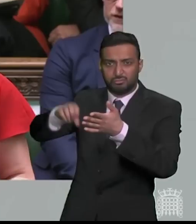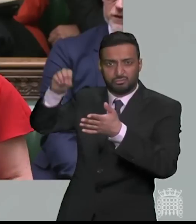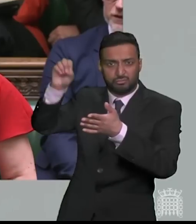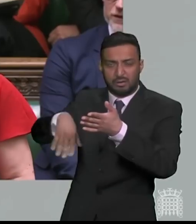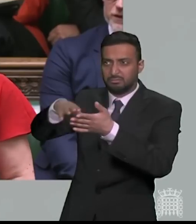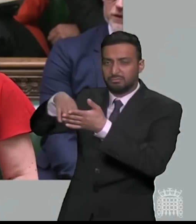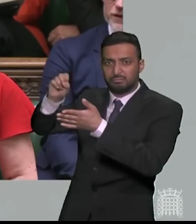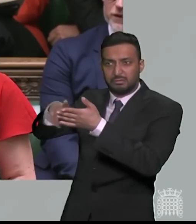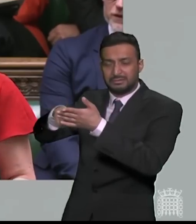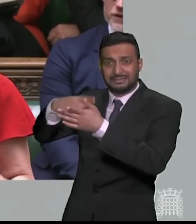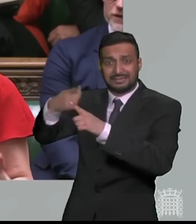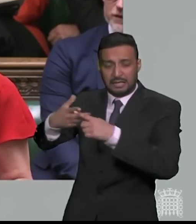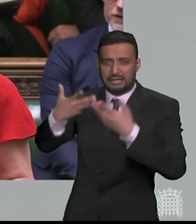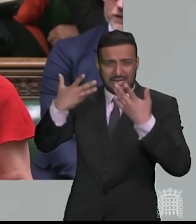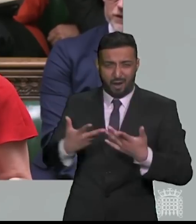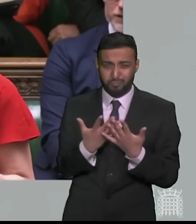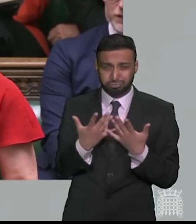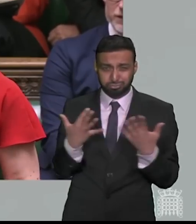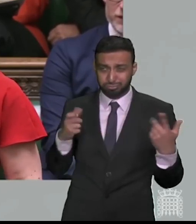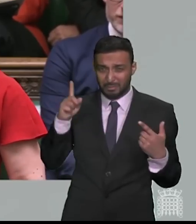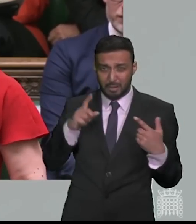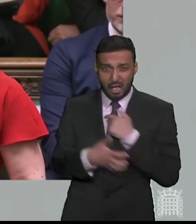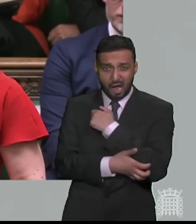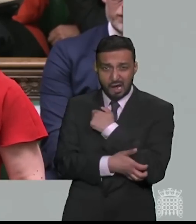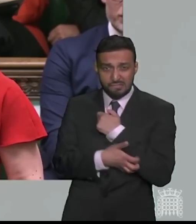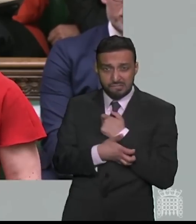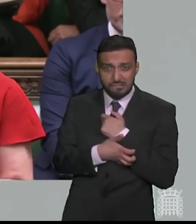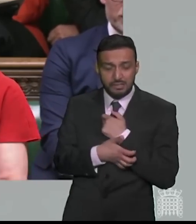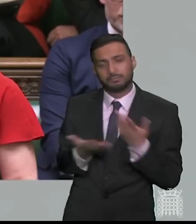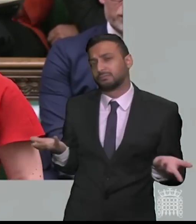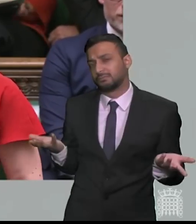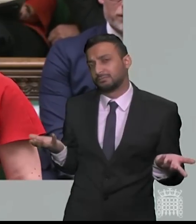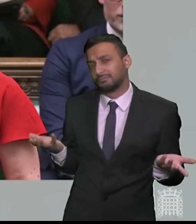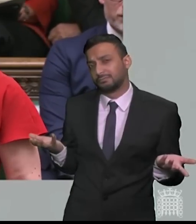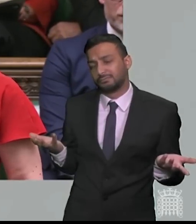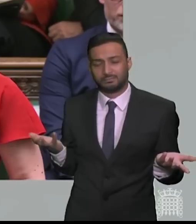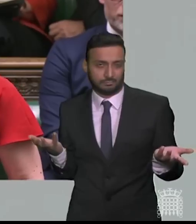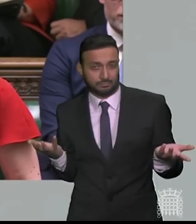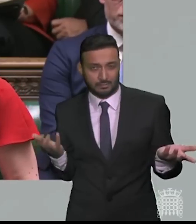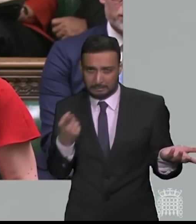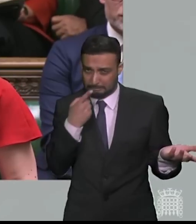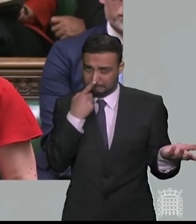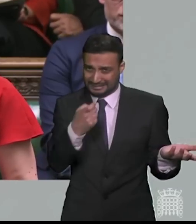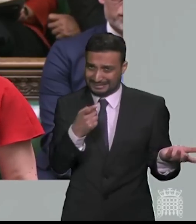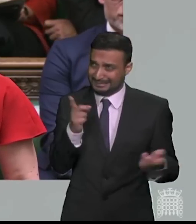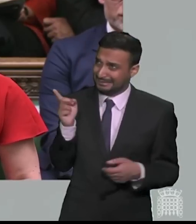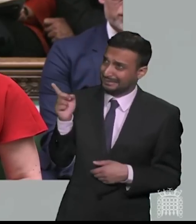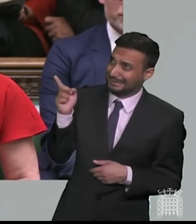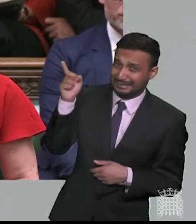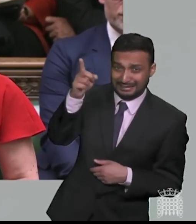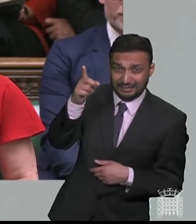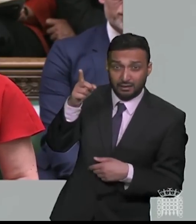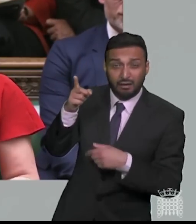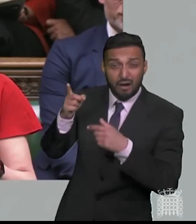into poverty. Is it just a coincidence that these same energy giants funded the Prime Minister's